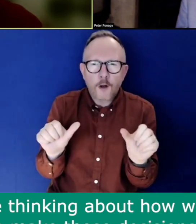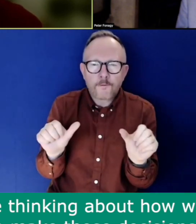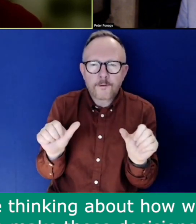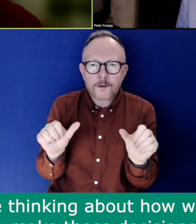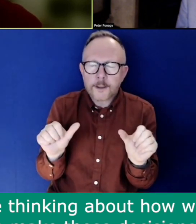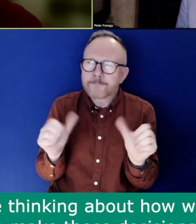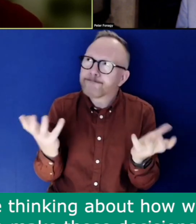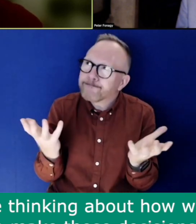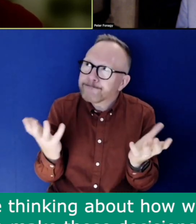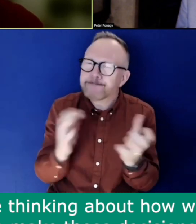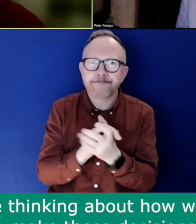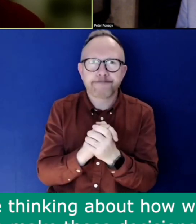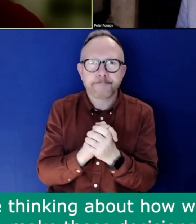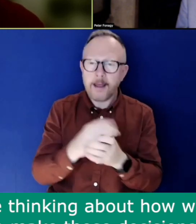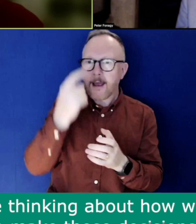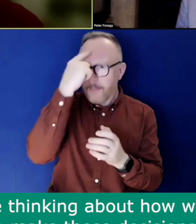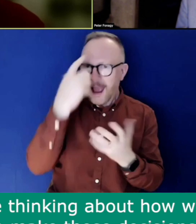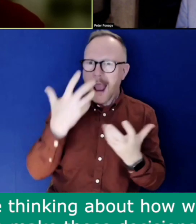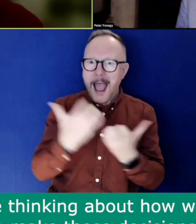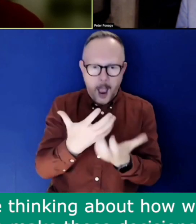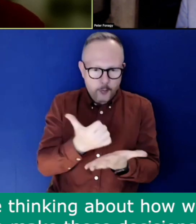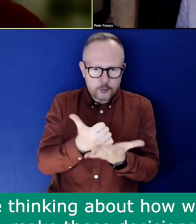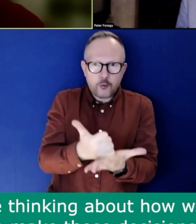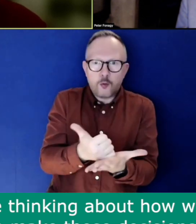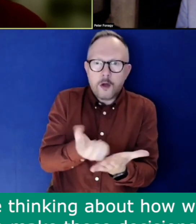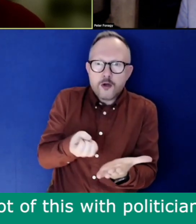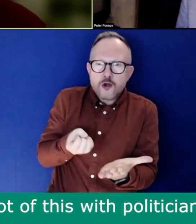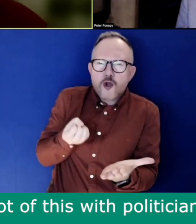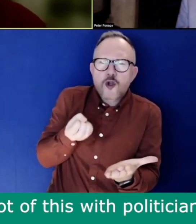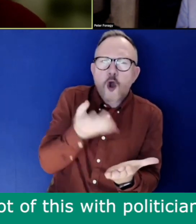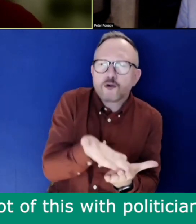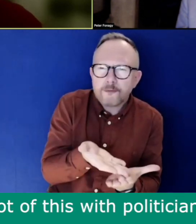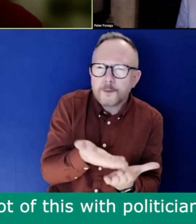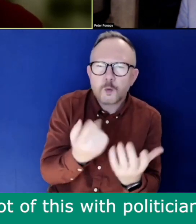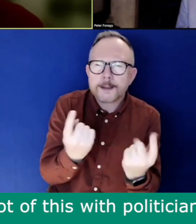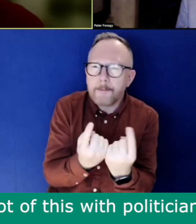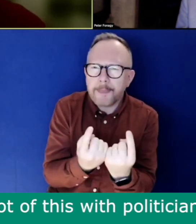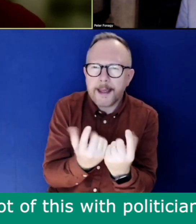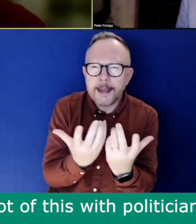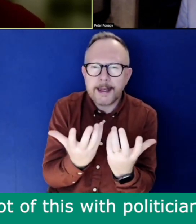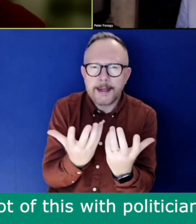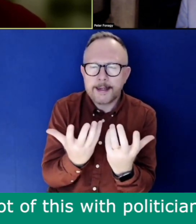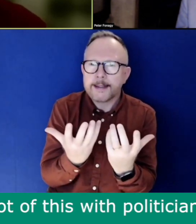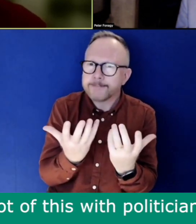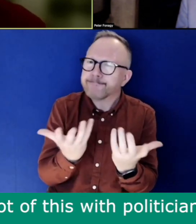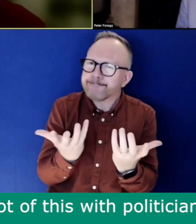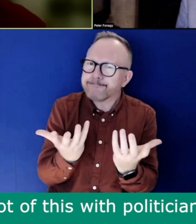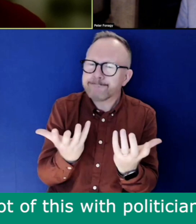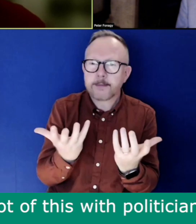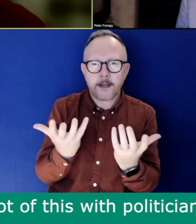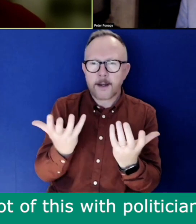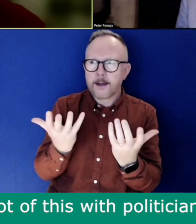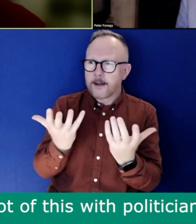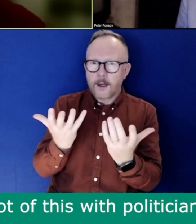contribute so that those people who do make these decisions really understand. And you know, you do a lot of this with politicians and